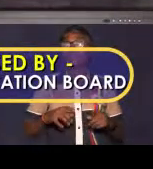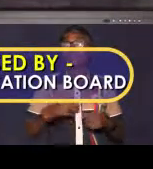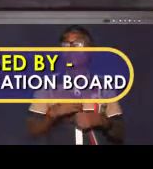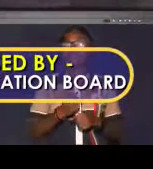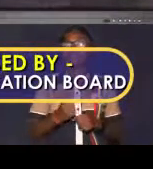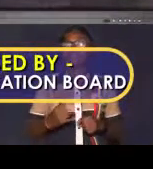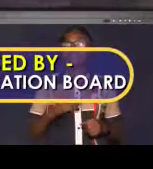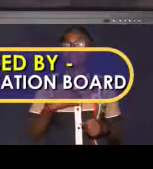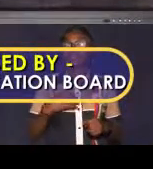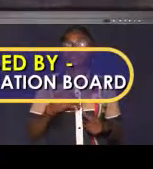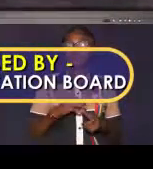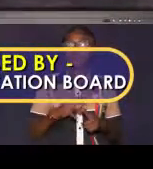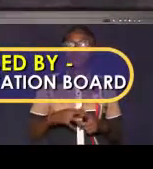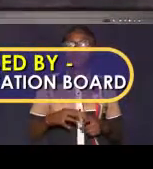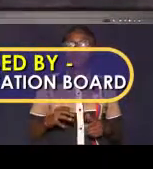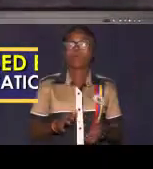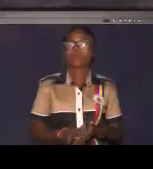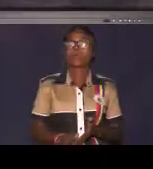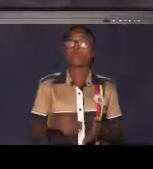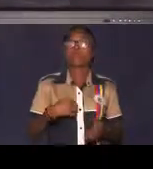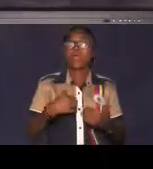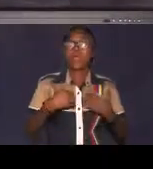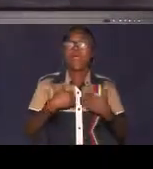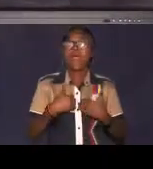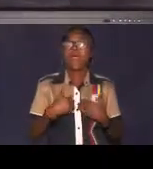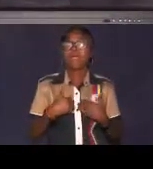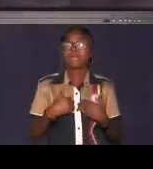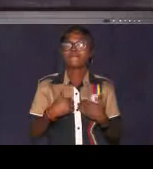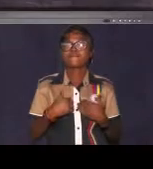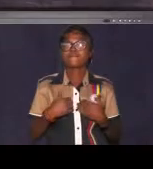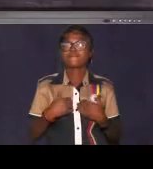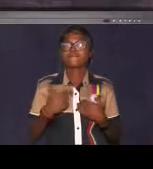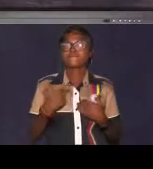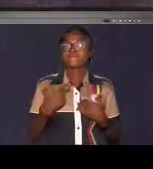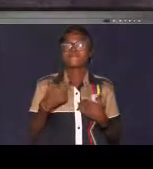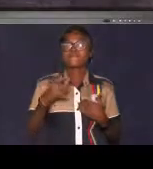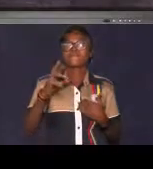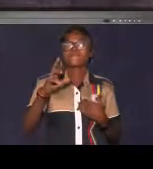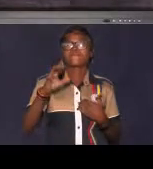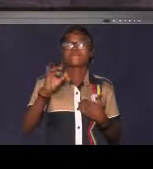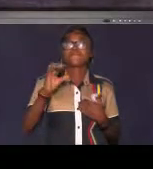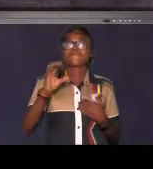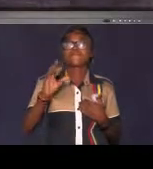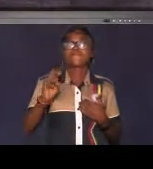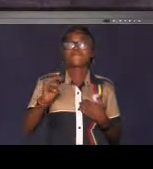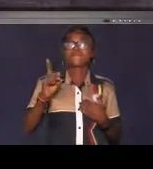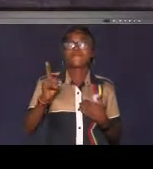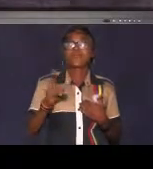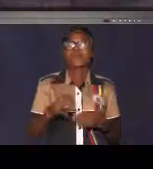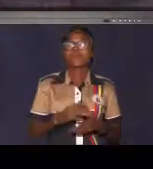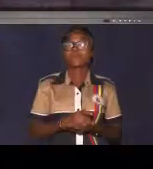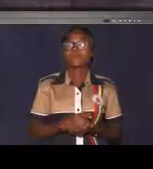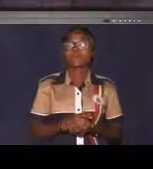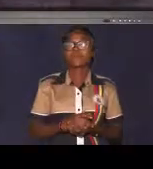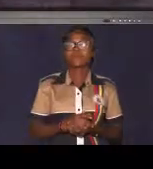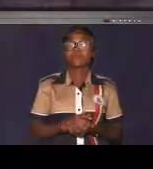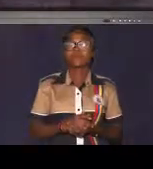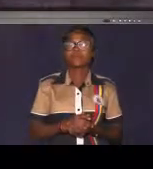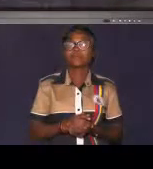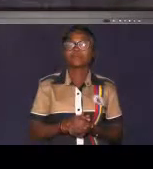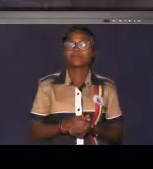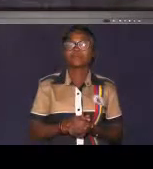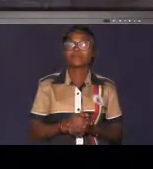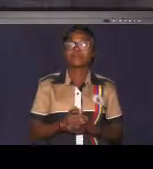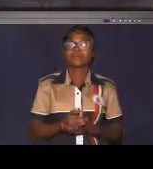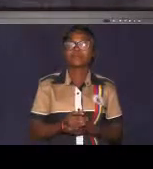a special machine, we have ground as its past or past participle